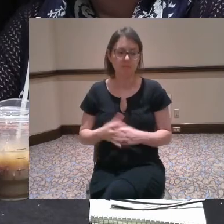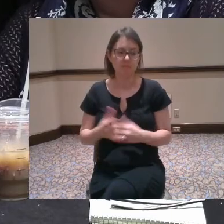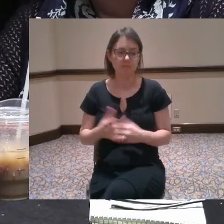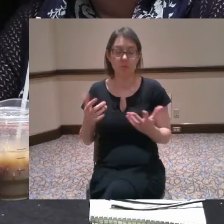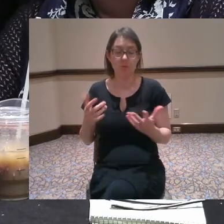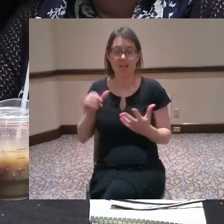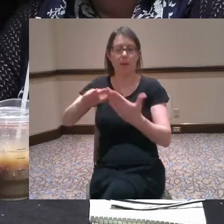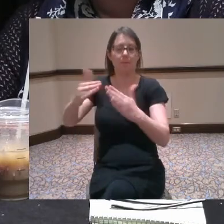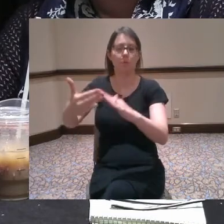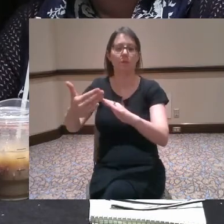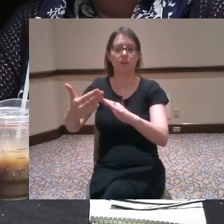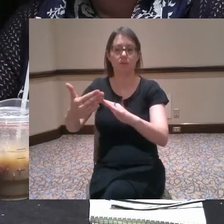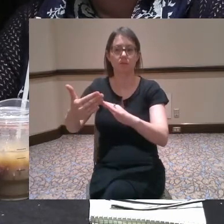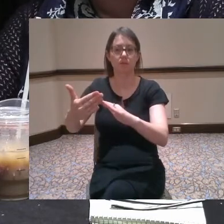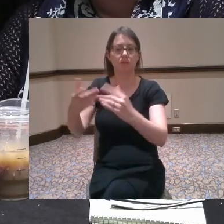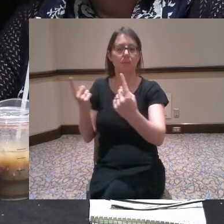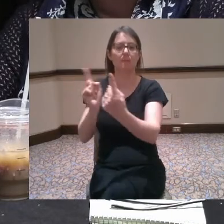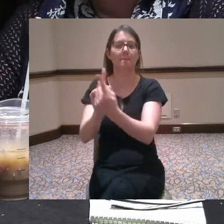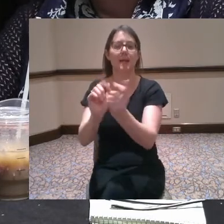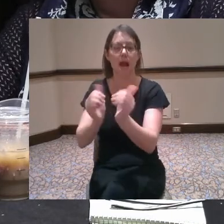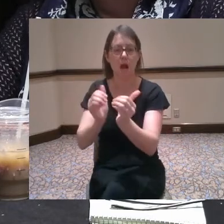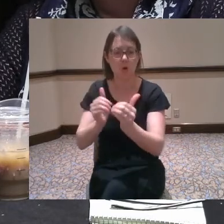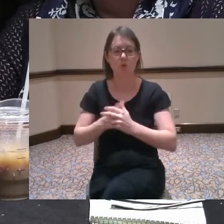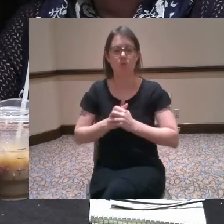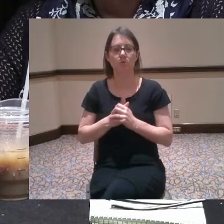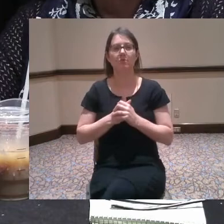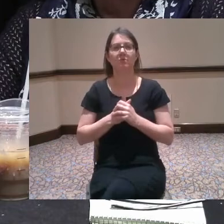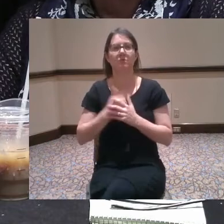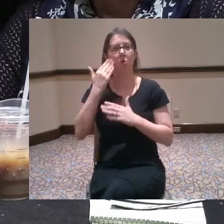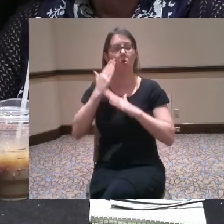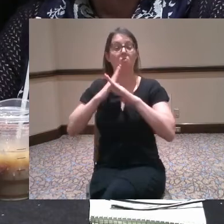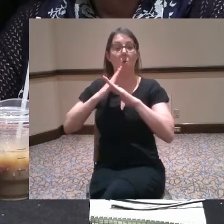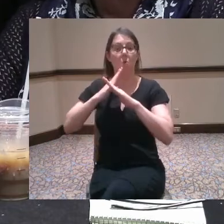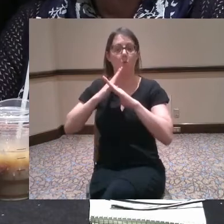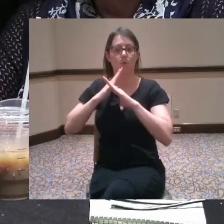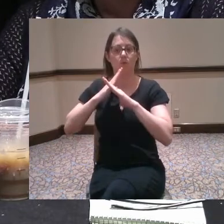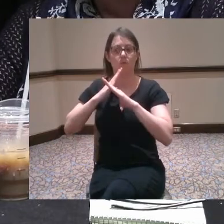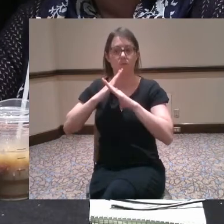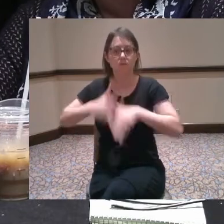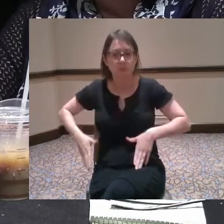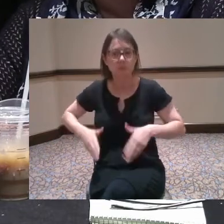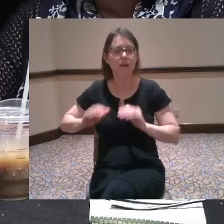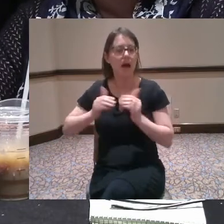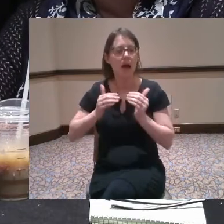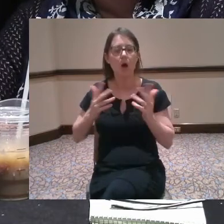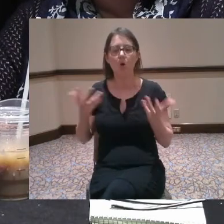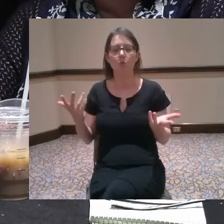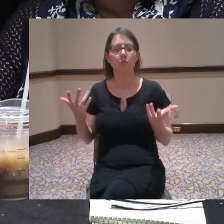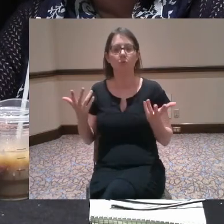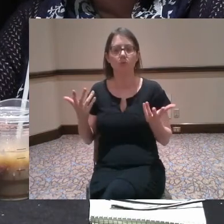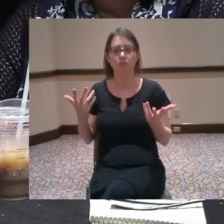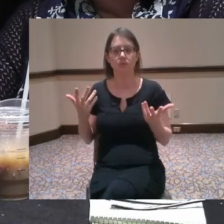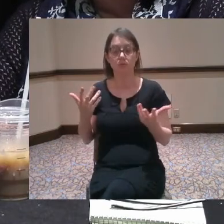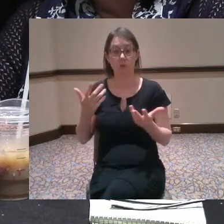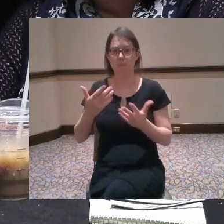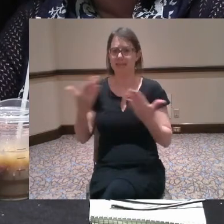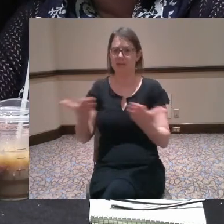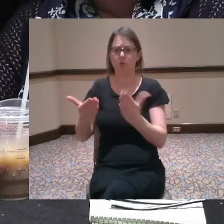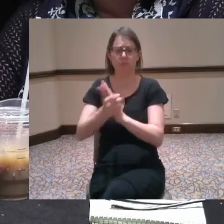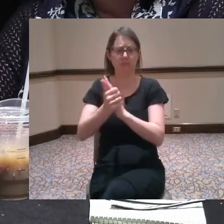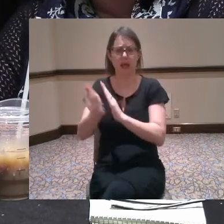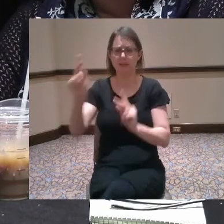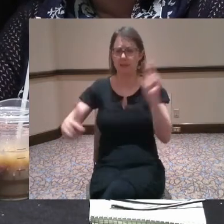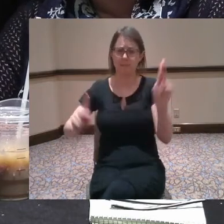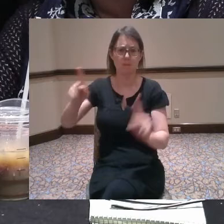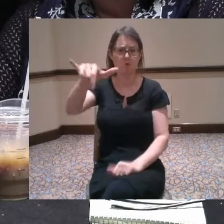meet that community, figure out what are the roadblocks and the obstacles, because there's so many talented people here, but are we